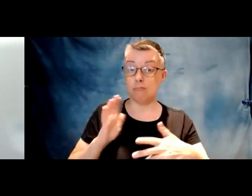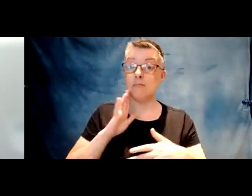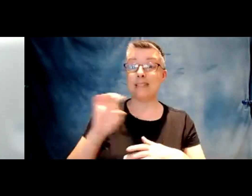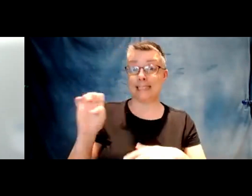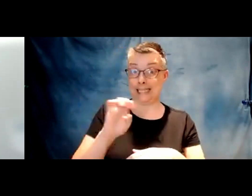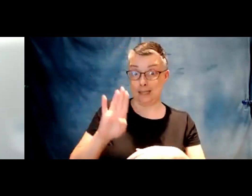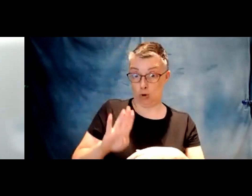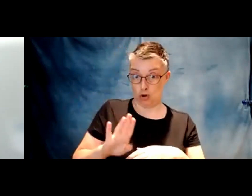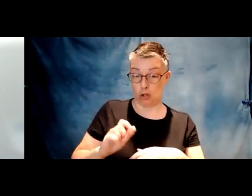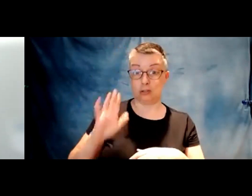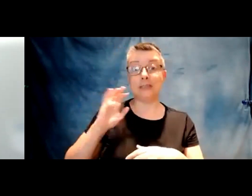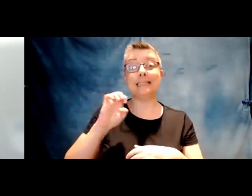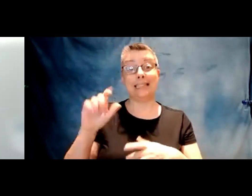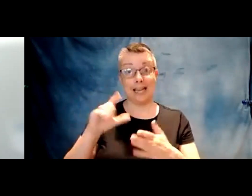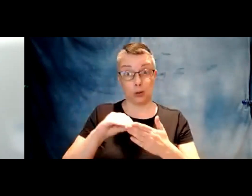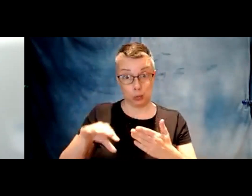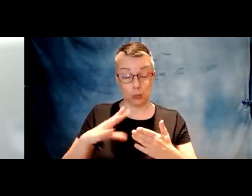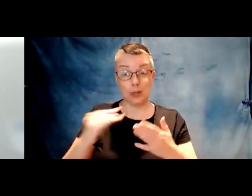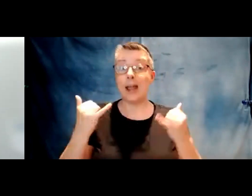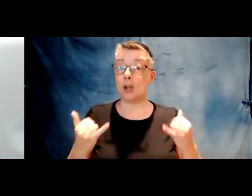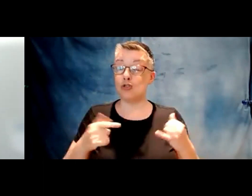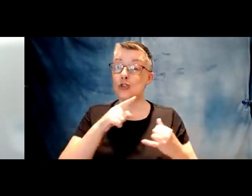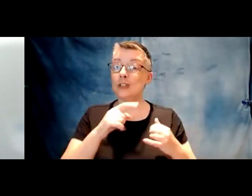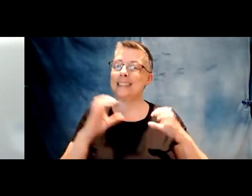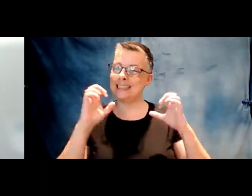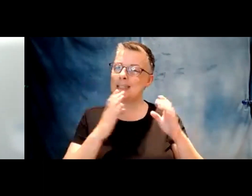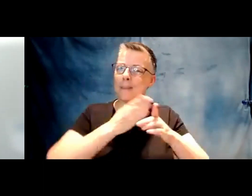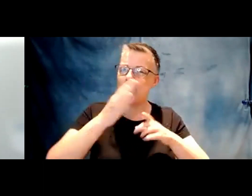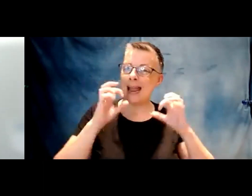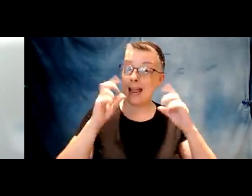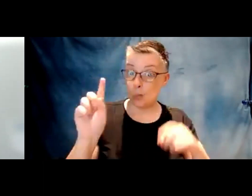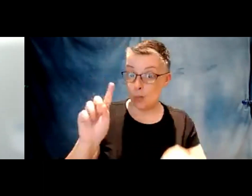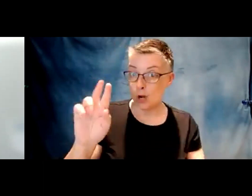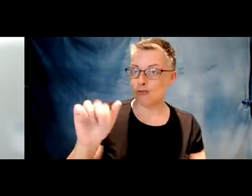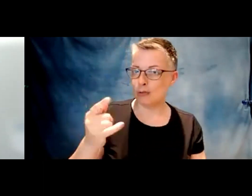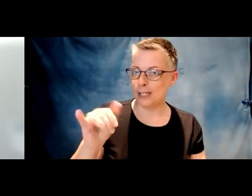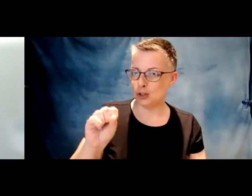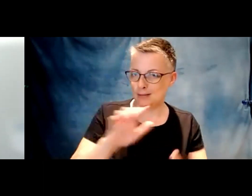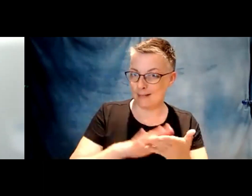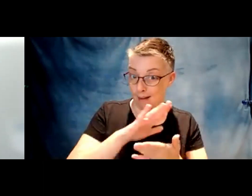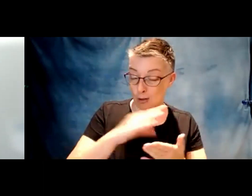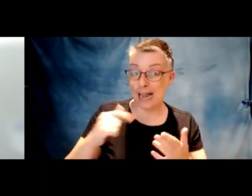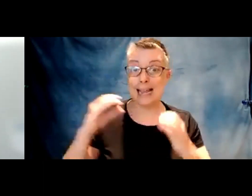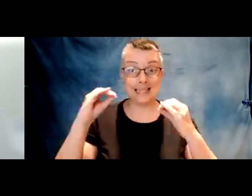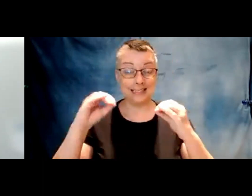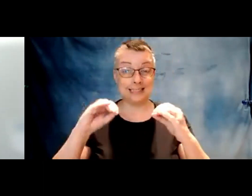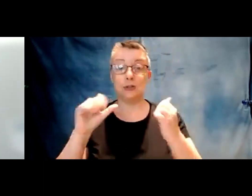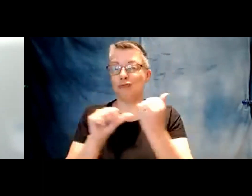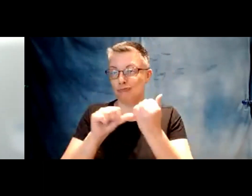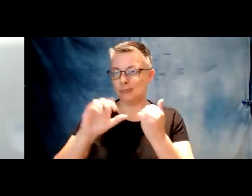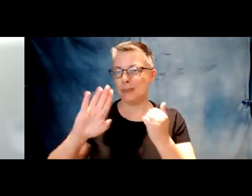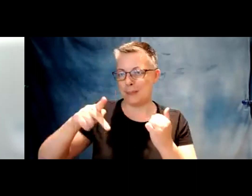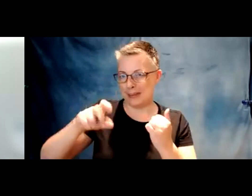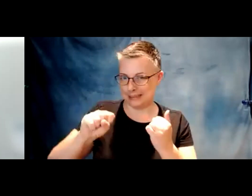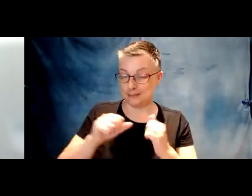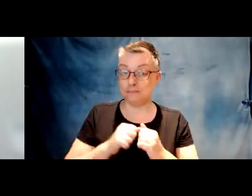and currently he's an education major at Regis College and a BPS teacher cadet scholar.